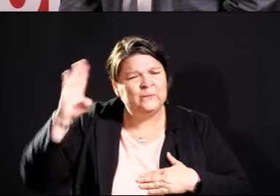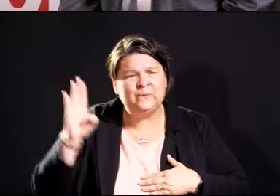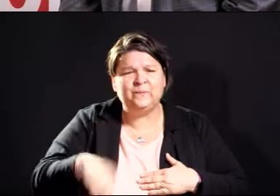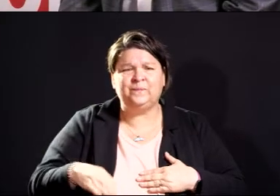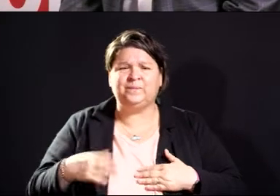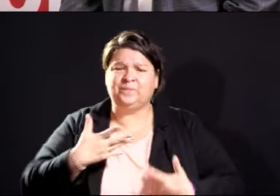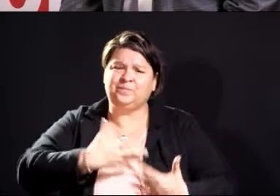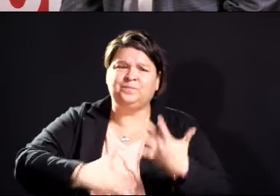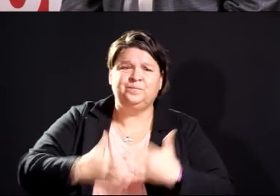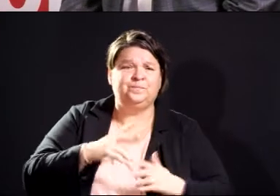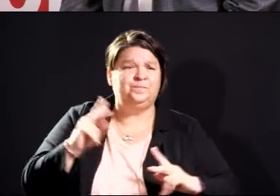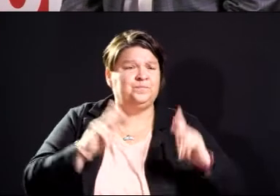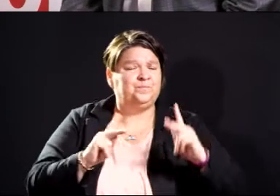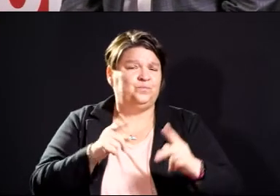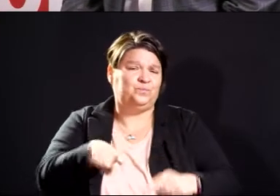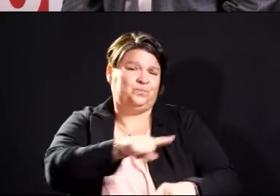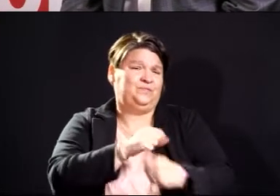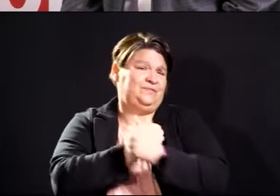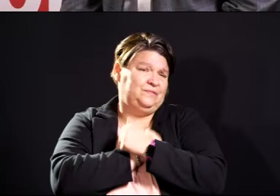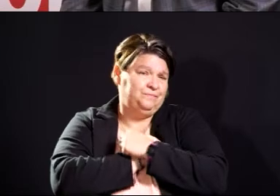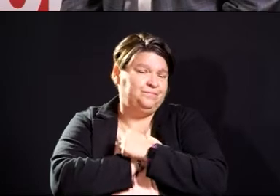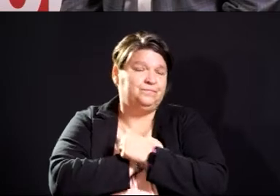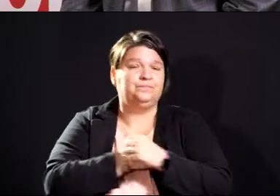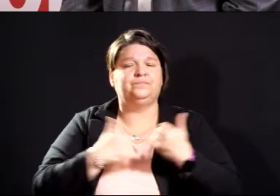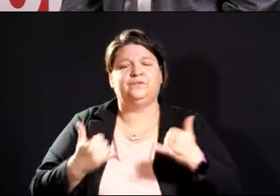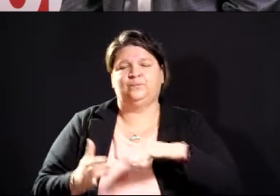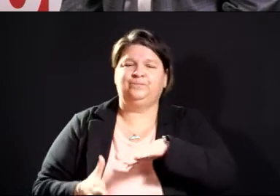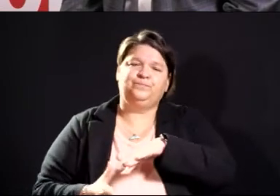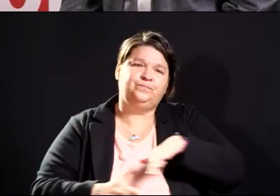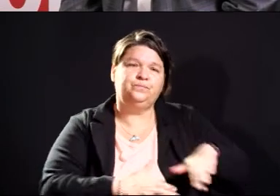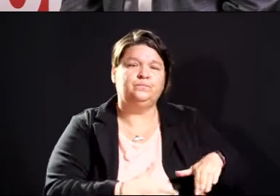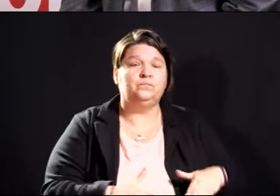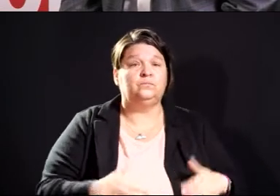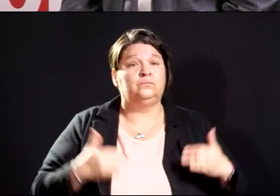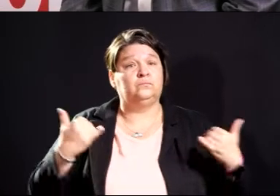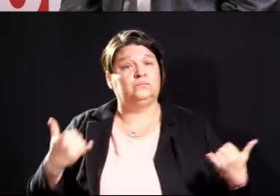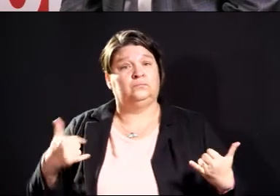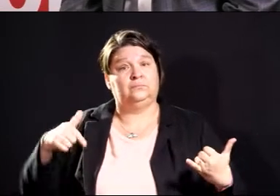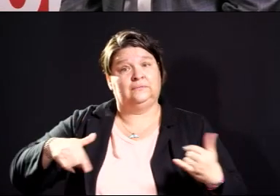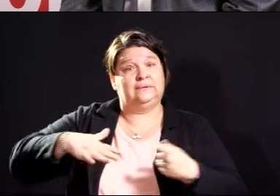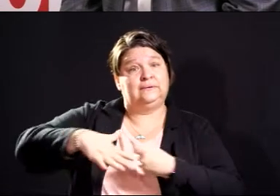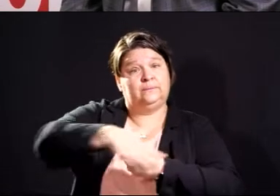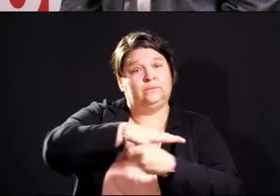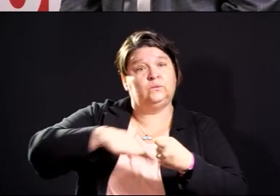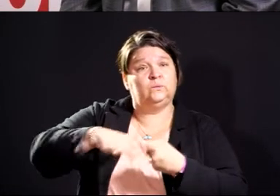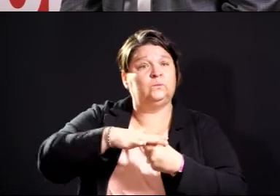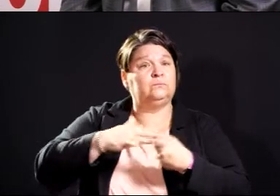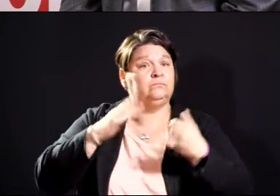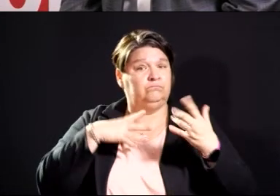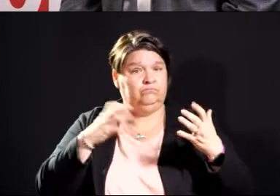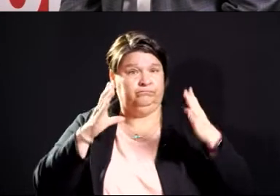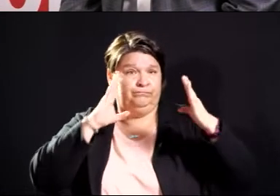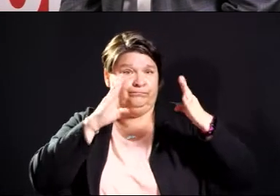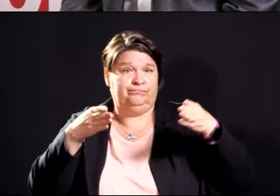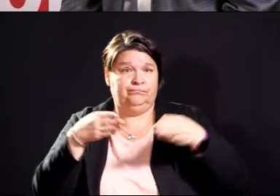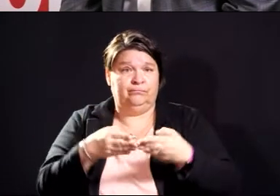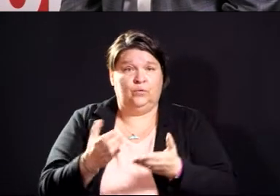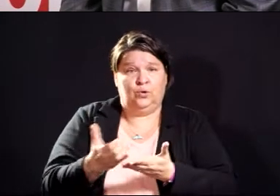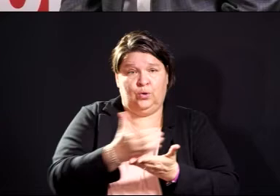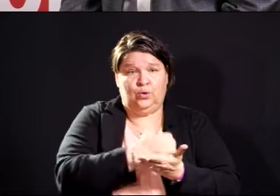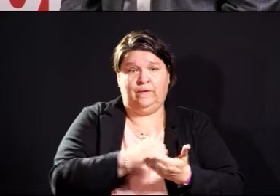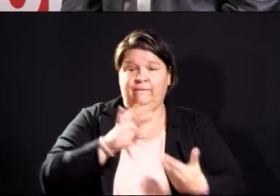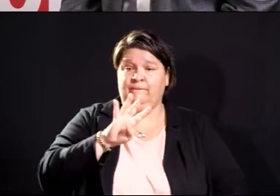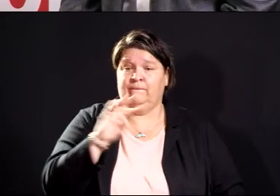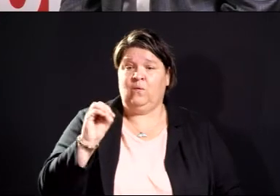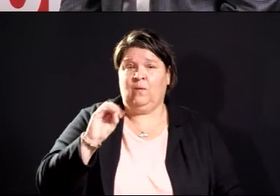update out of the way, let's talk a little bit about the airport. It is a $40 billion-plus impact. How many people actually work at the airport or